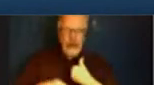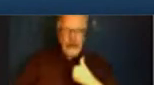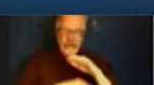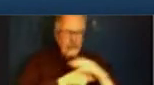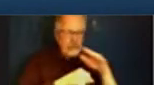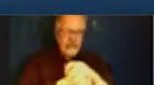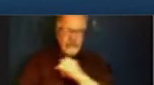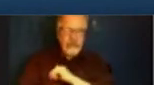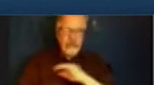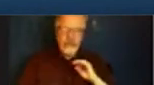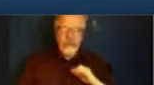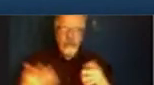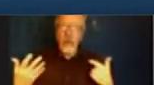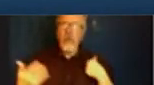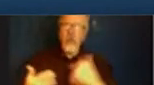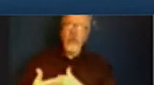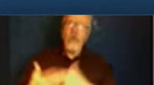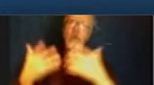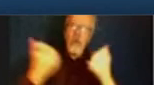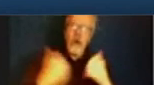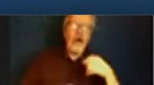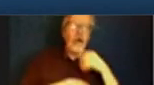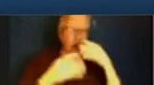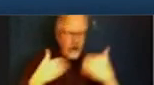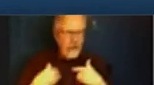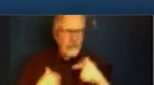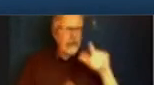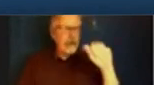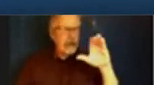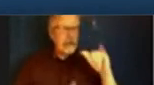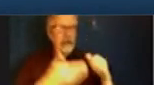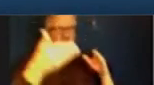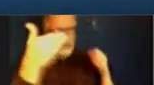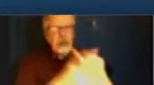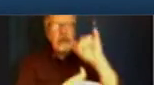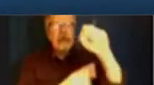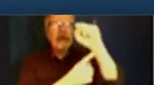Lacey to do some outreach and we'll look at opportunities to help out.